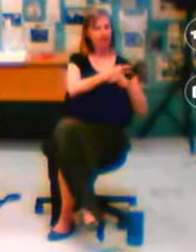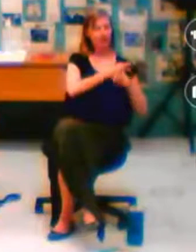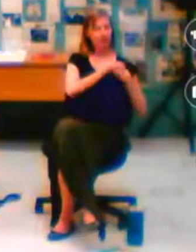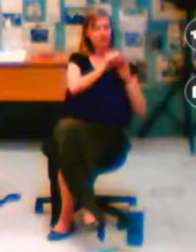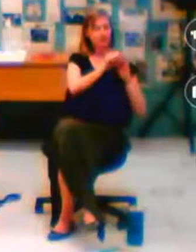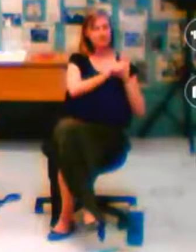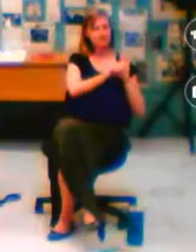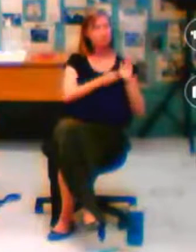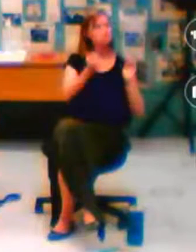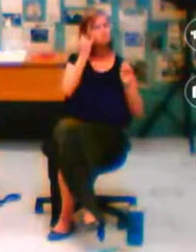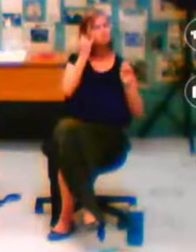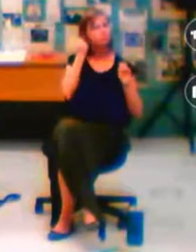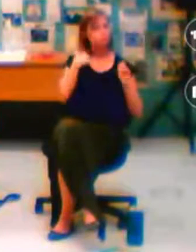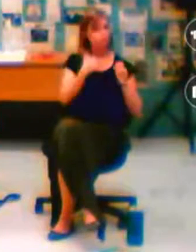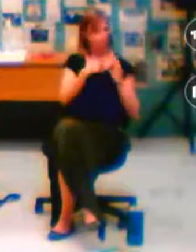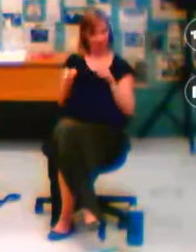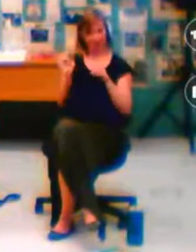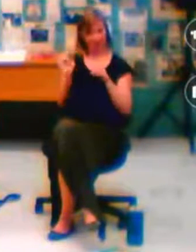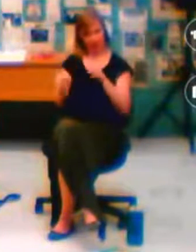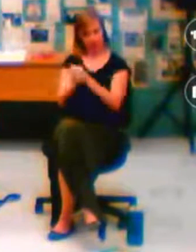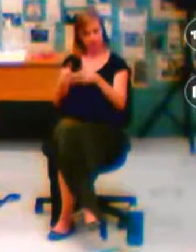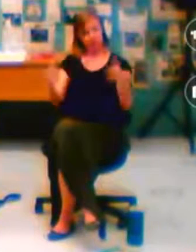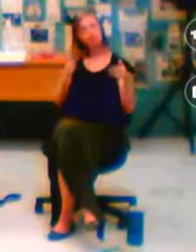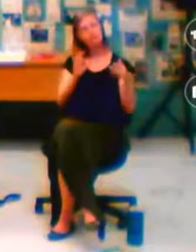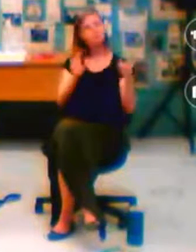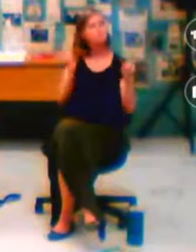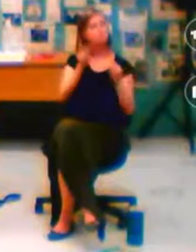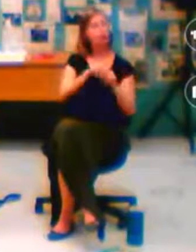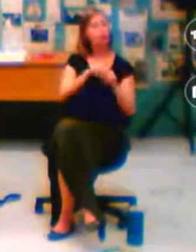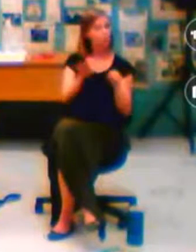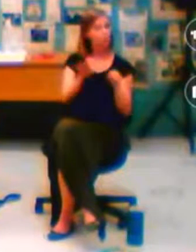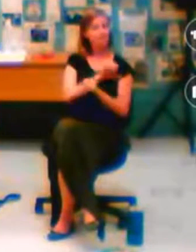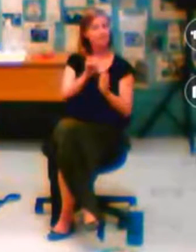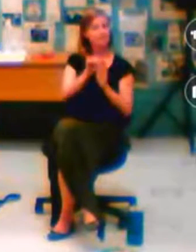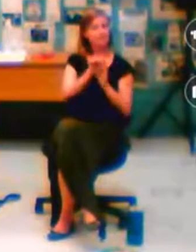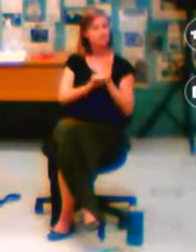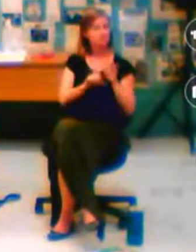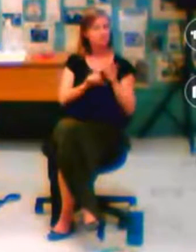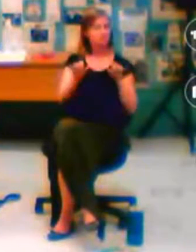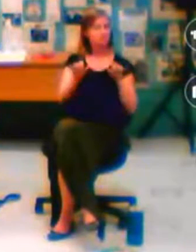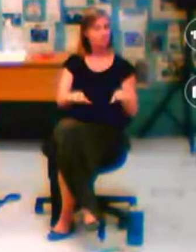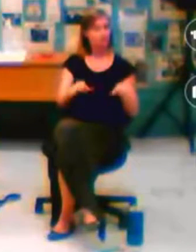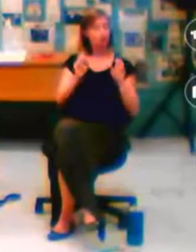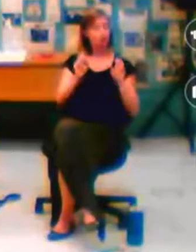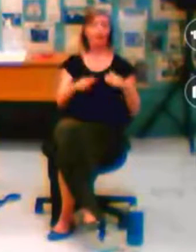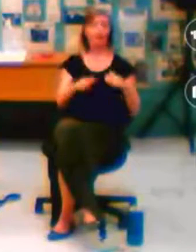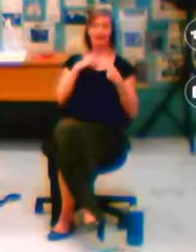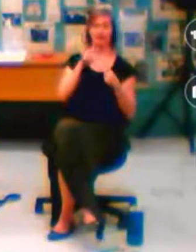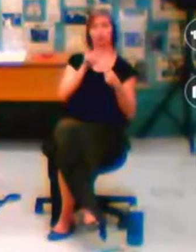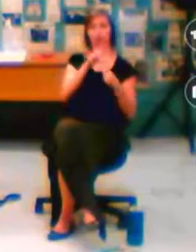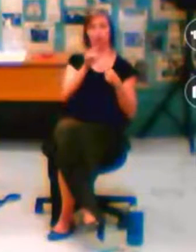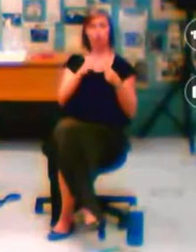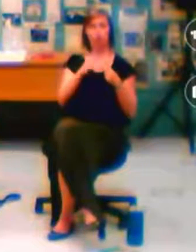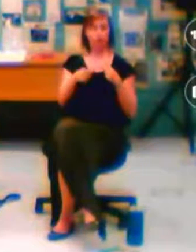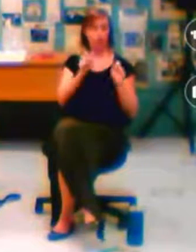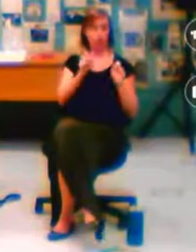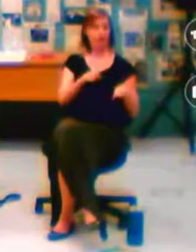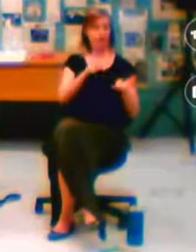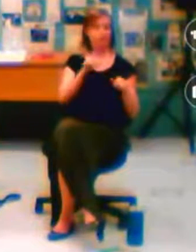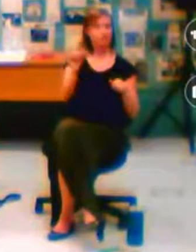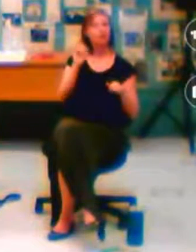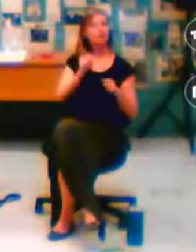it. What I think is fascinating is how the prices that people pay in CDOS are different than the prices that the state sets for nursing